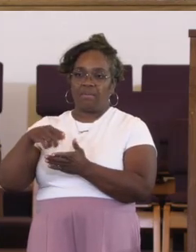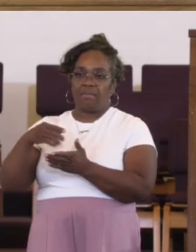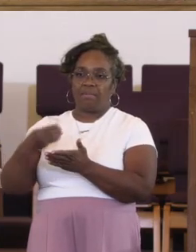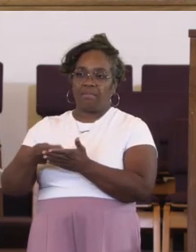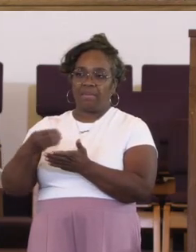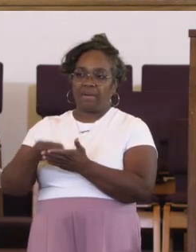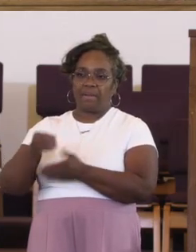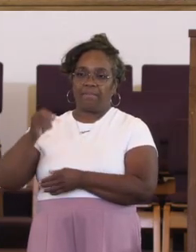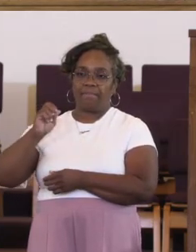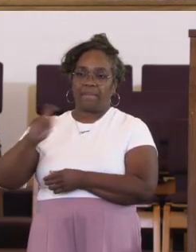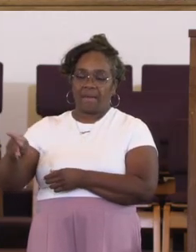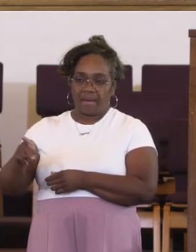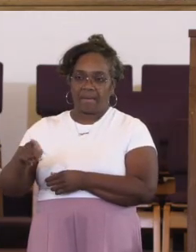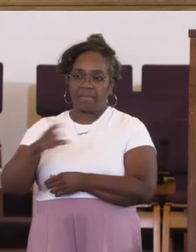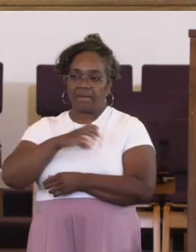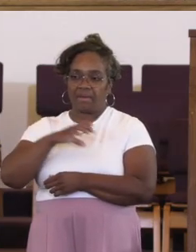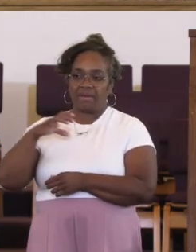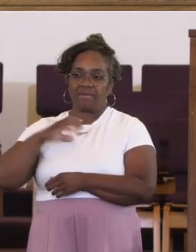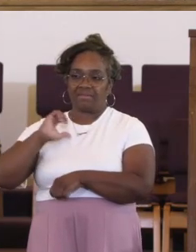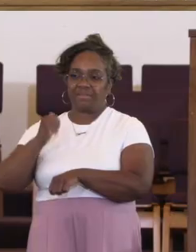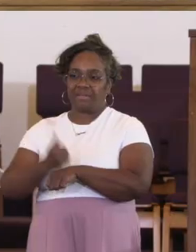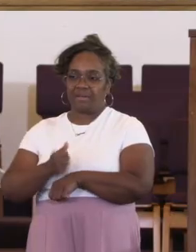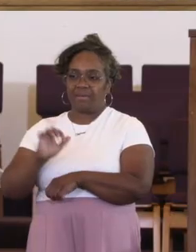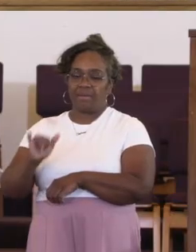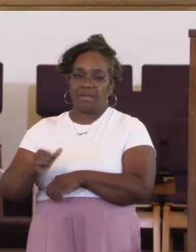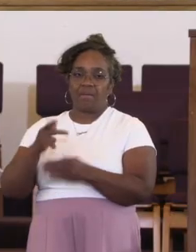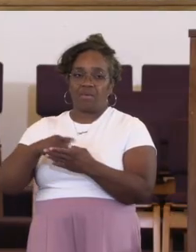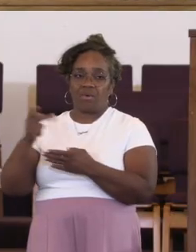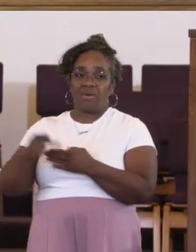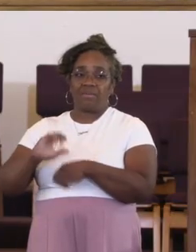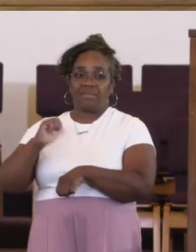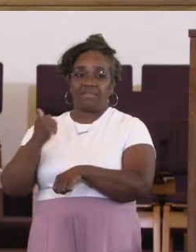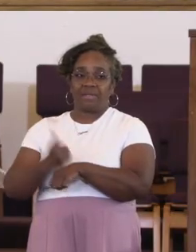anyway, and that program's been in place. We've had a number of takers on it.